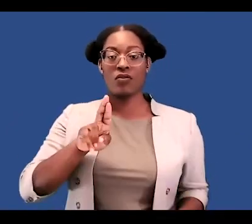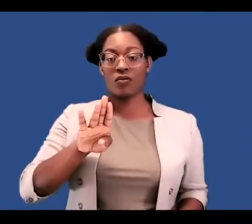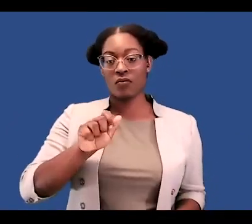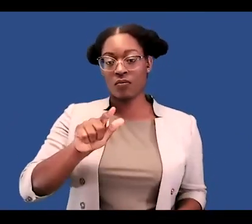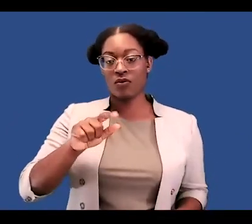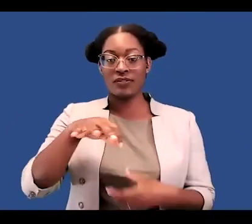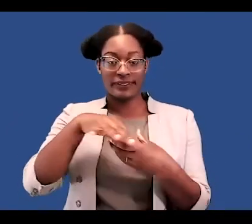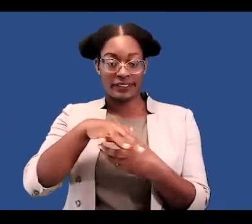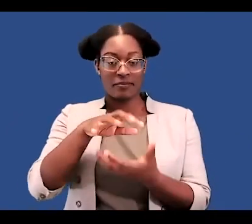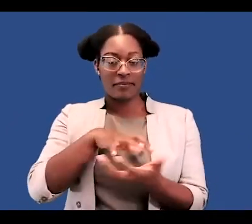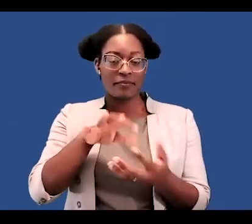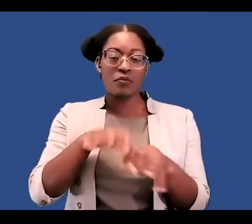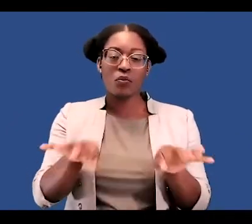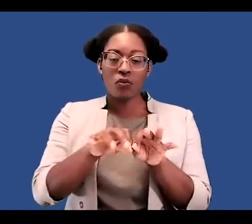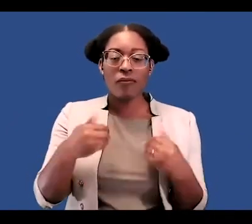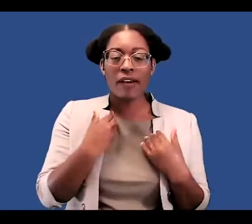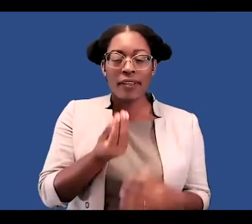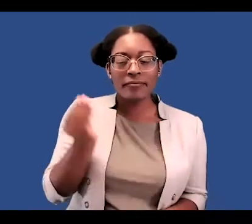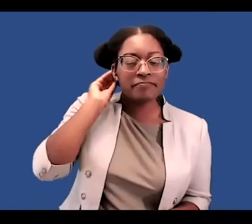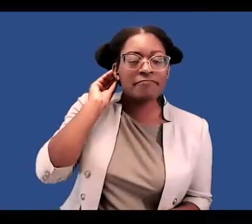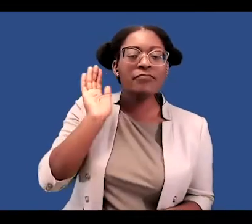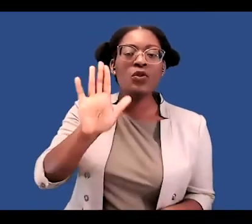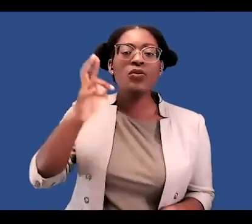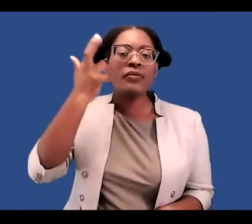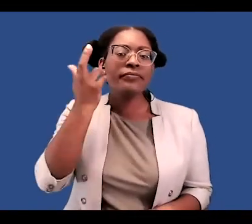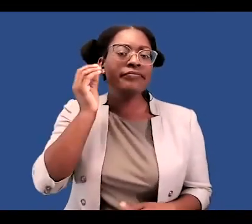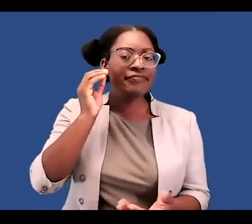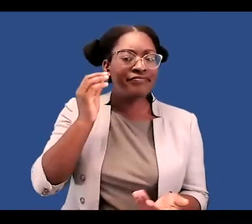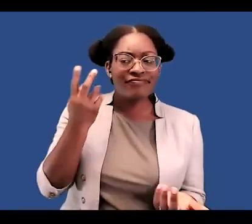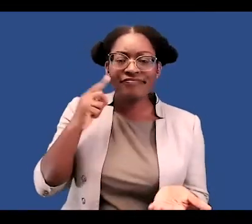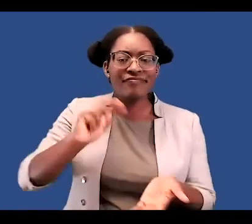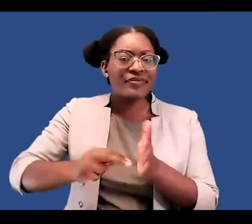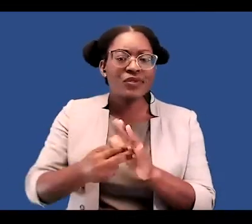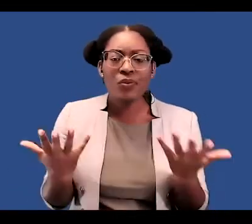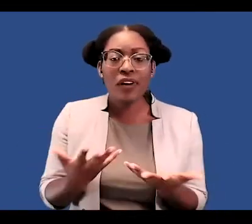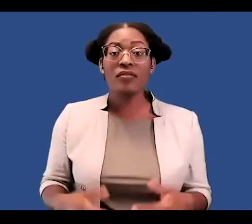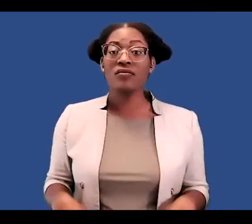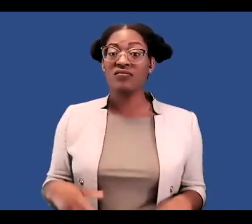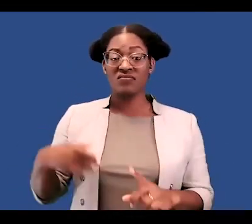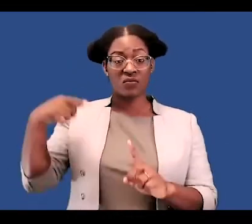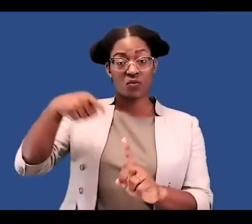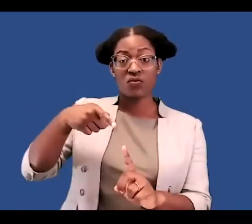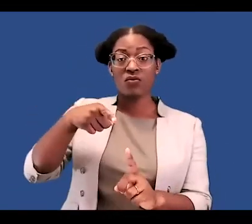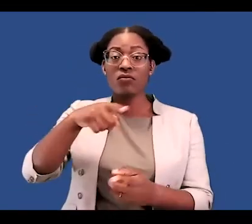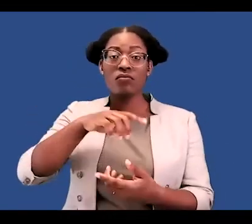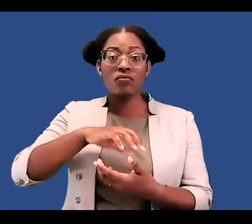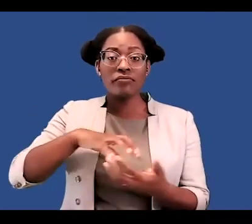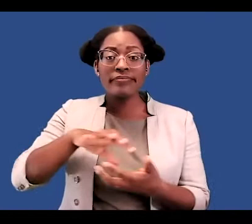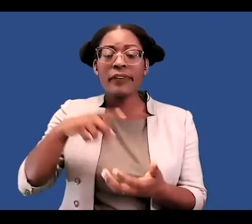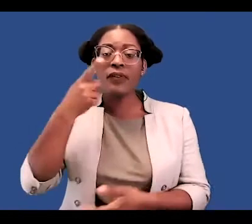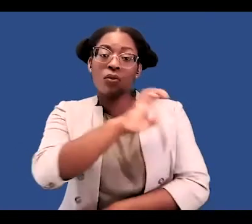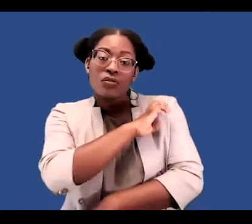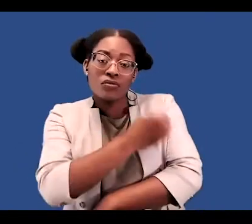you want to keep in mind what your intentions are. So do you need a little boost of energy? Are you hoping to calm yourself? Do